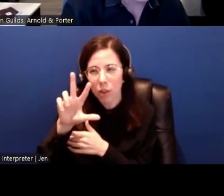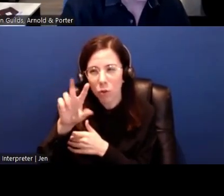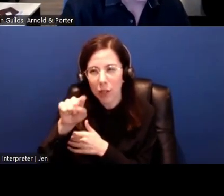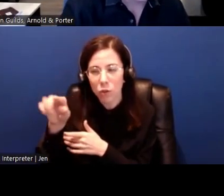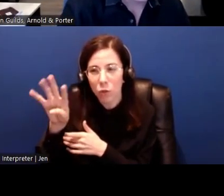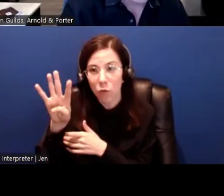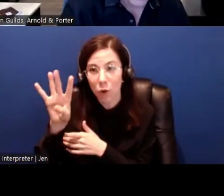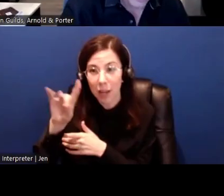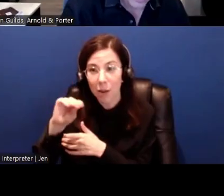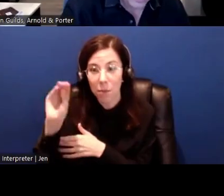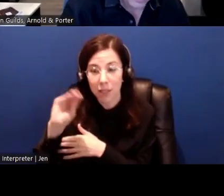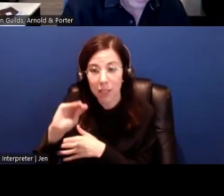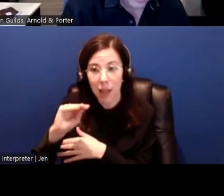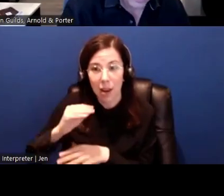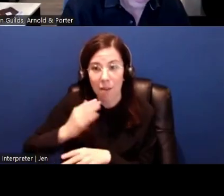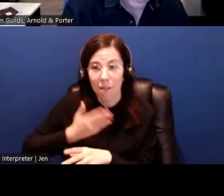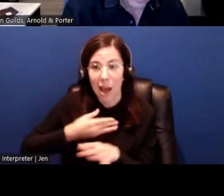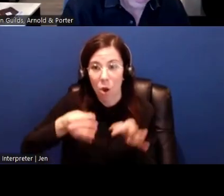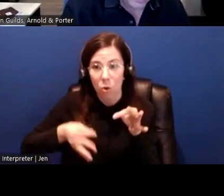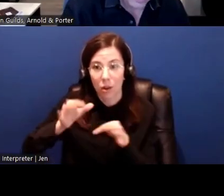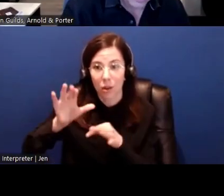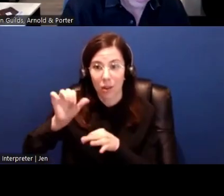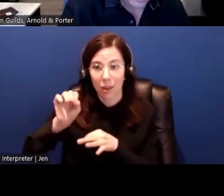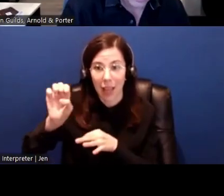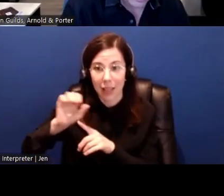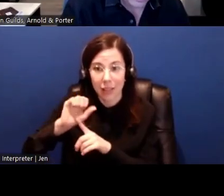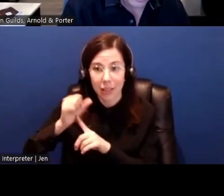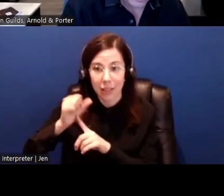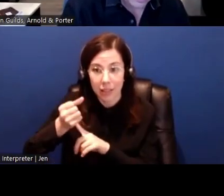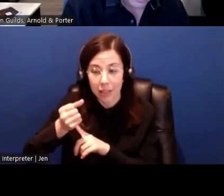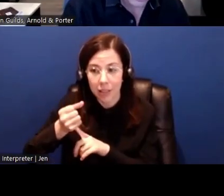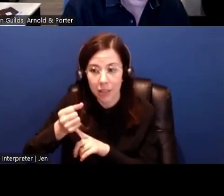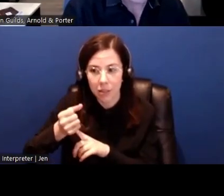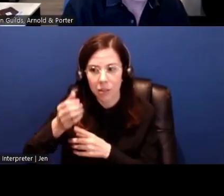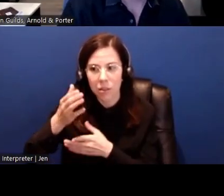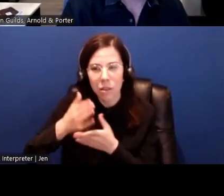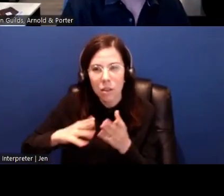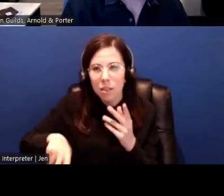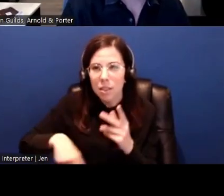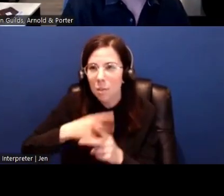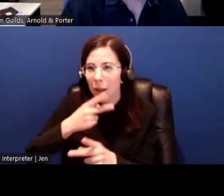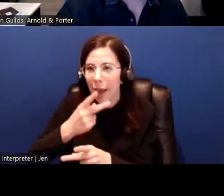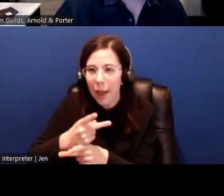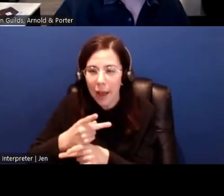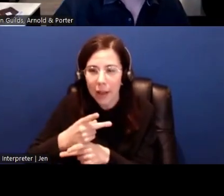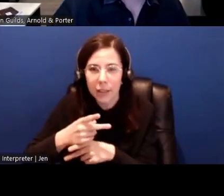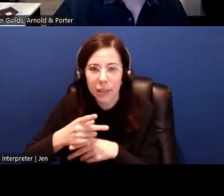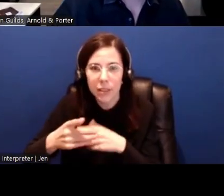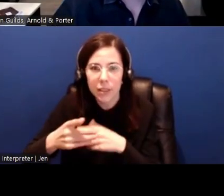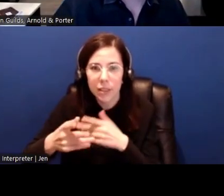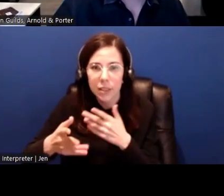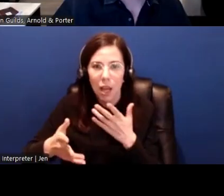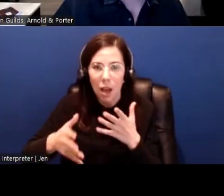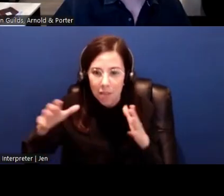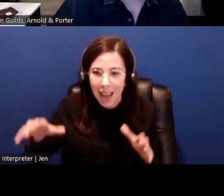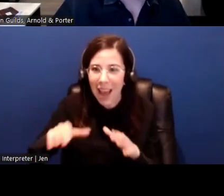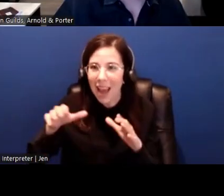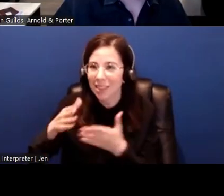of our cases have some kind of nexus or with the active